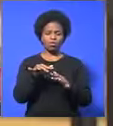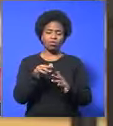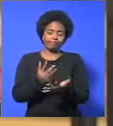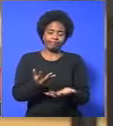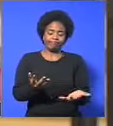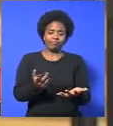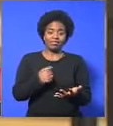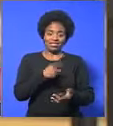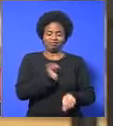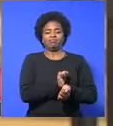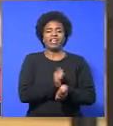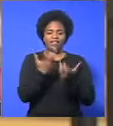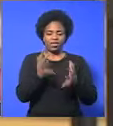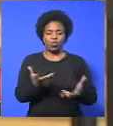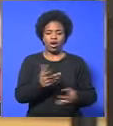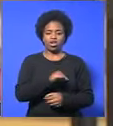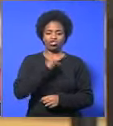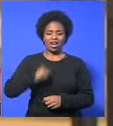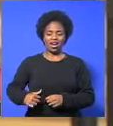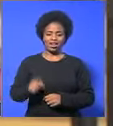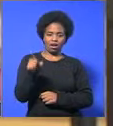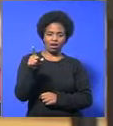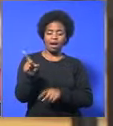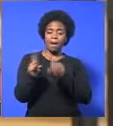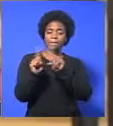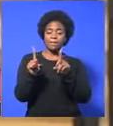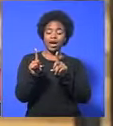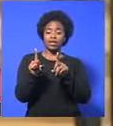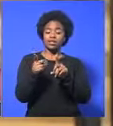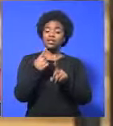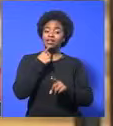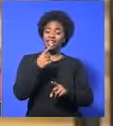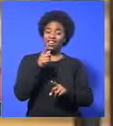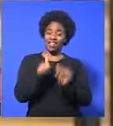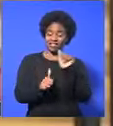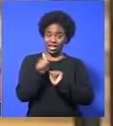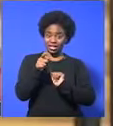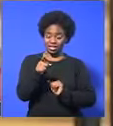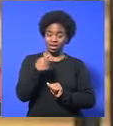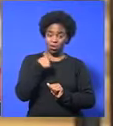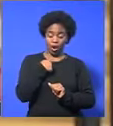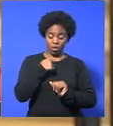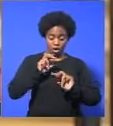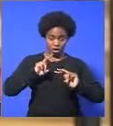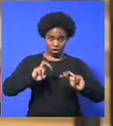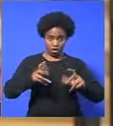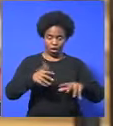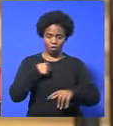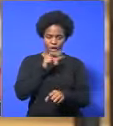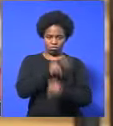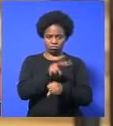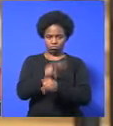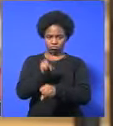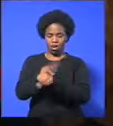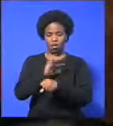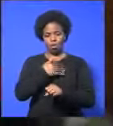unfortunately are also detained in China by the Chinese authority. They are not going to come back until this case is done. We will monitor and give them